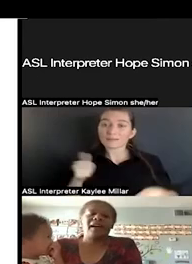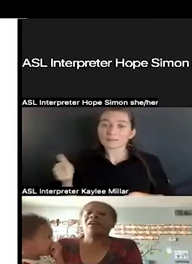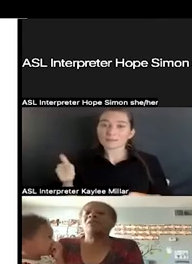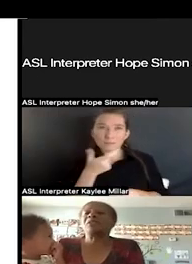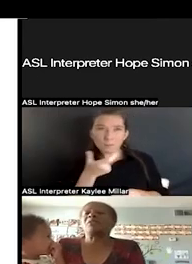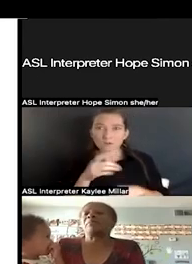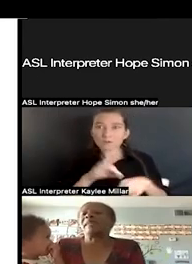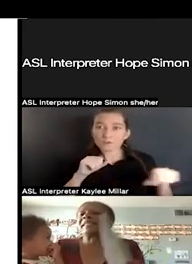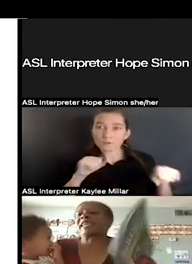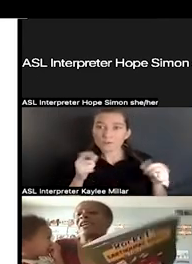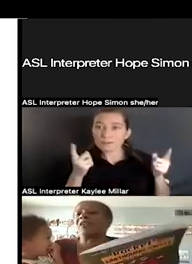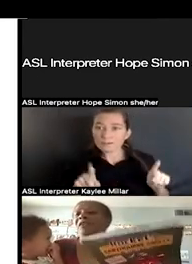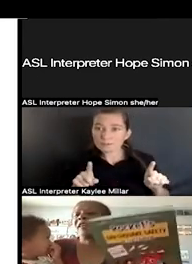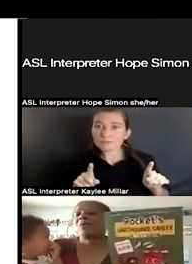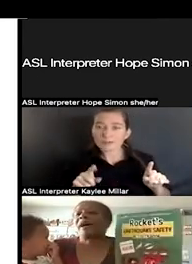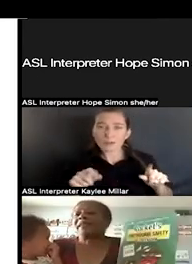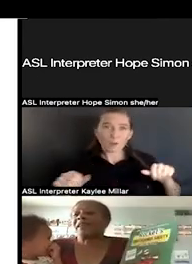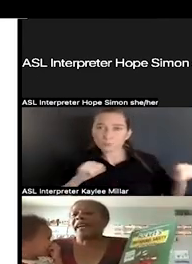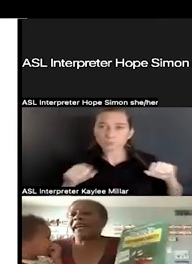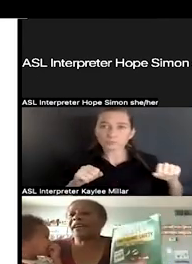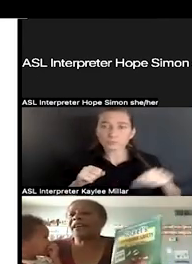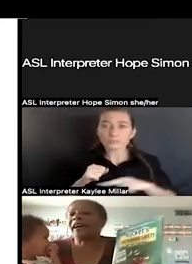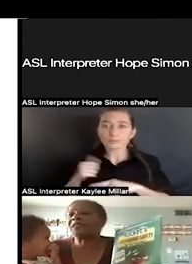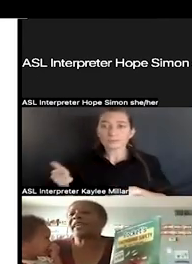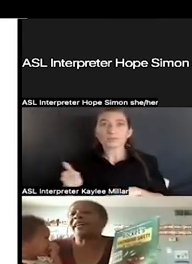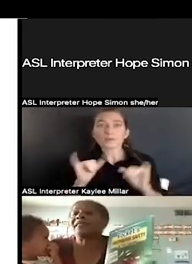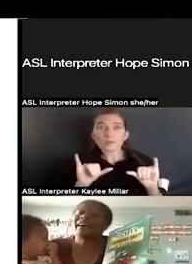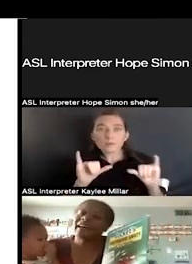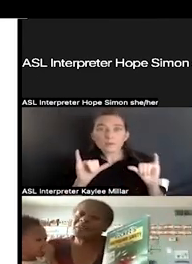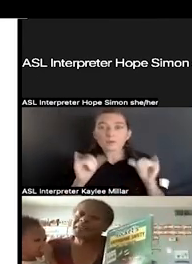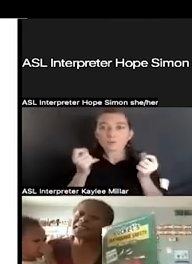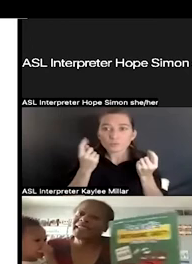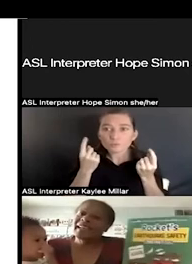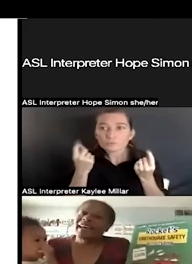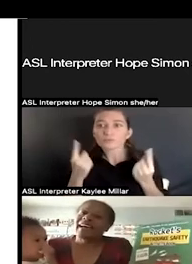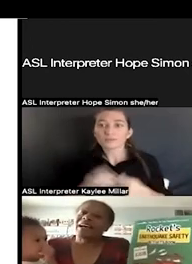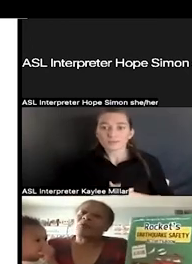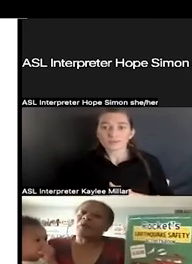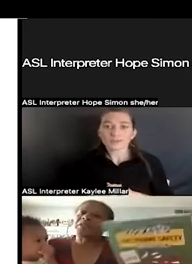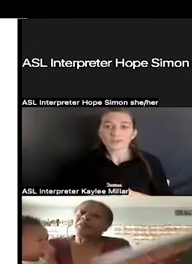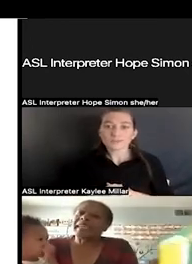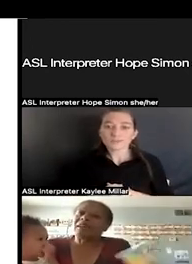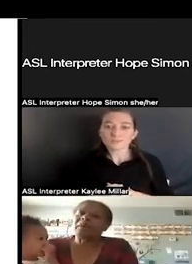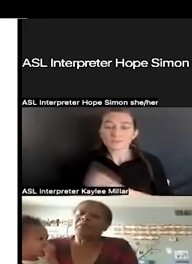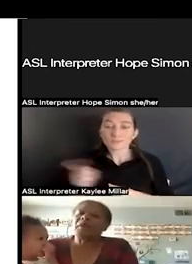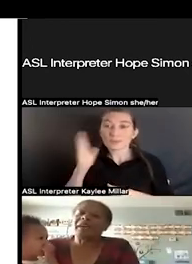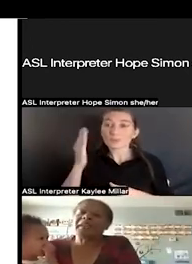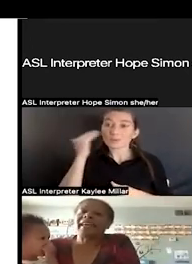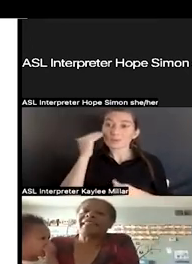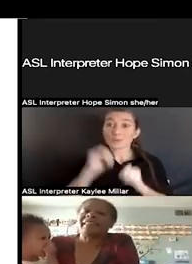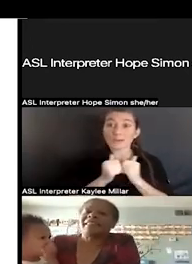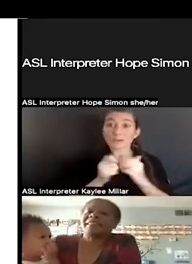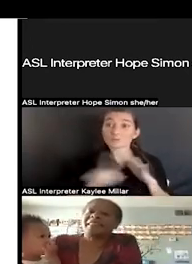of how to be secure while they're here, how to get out the house, where to meet up if we